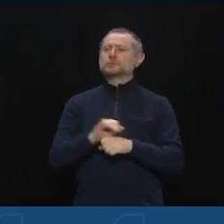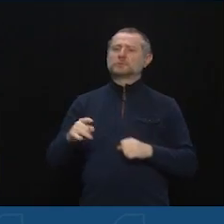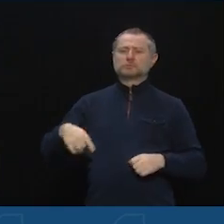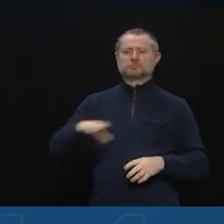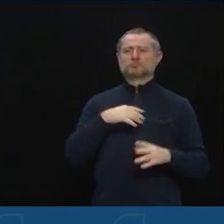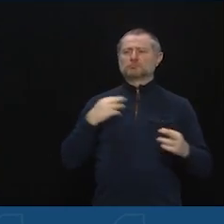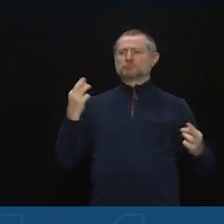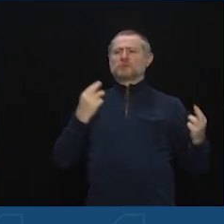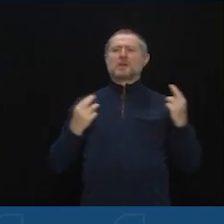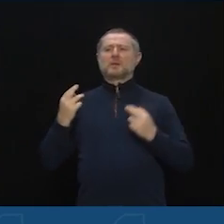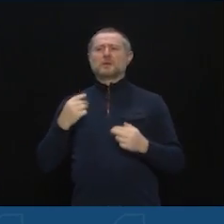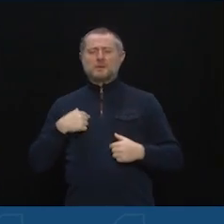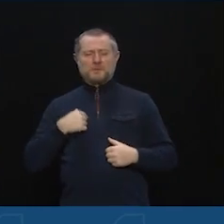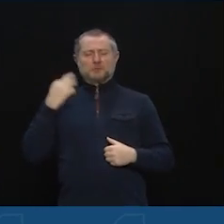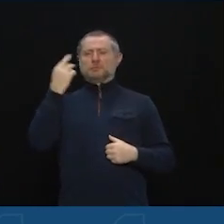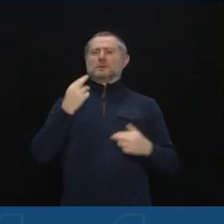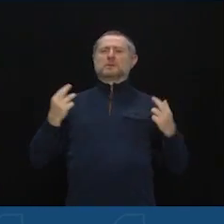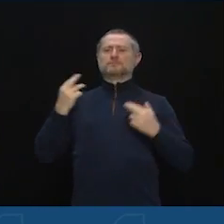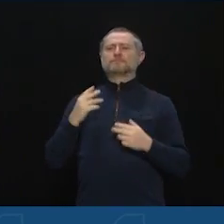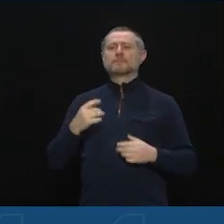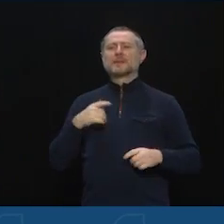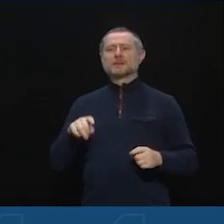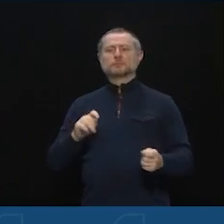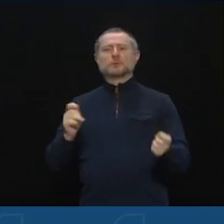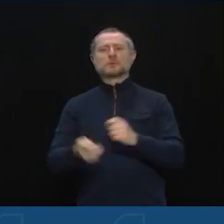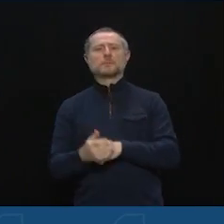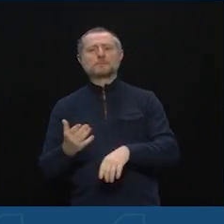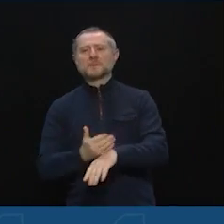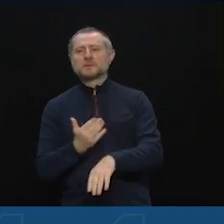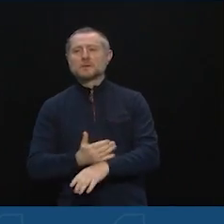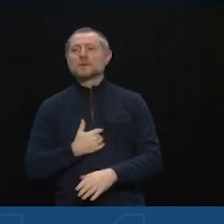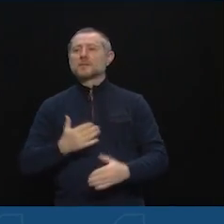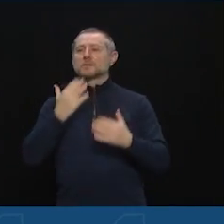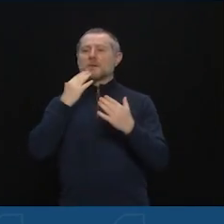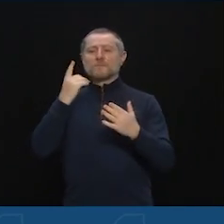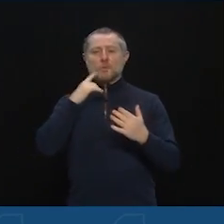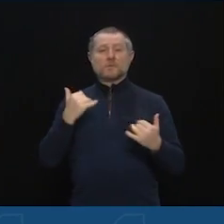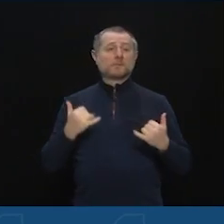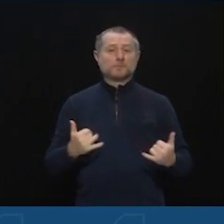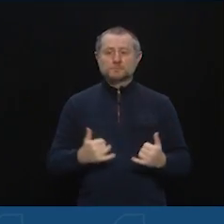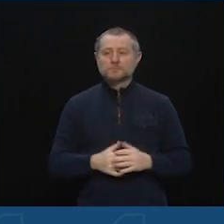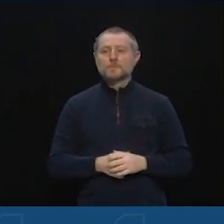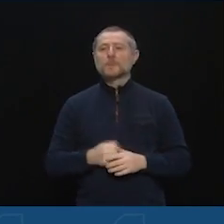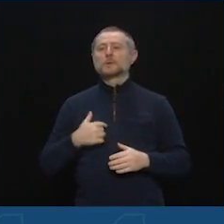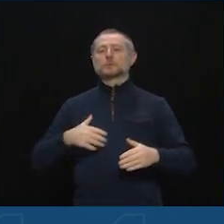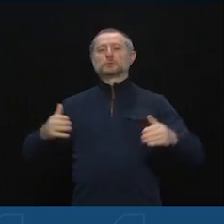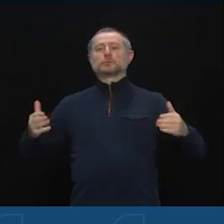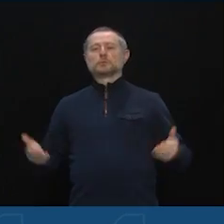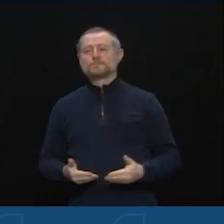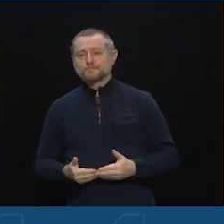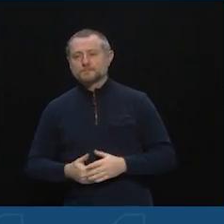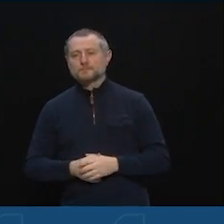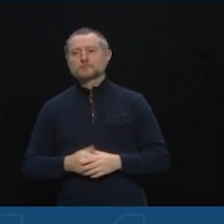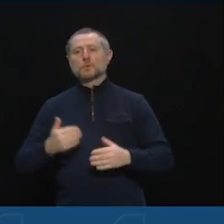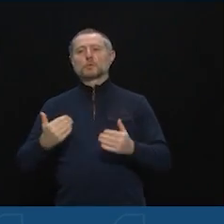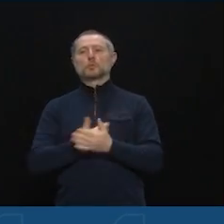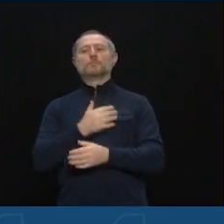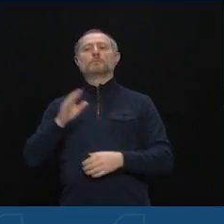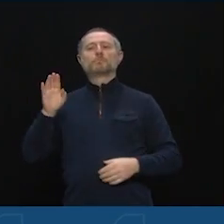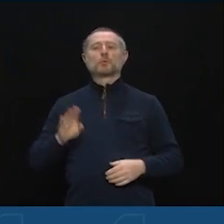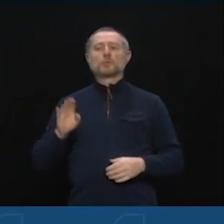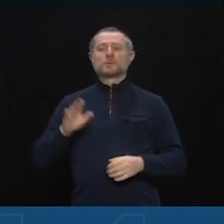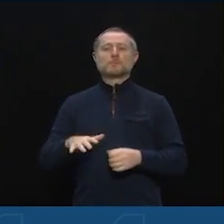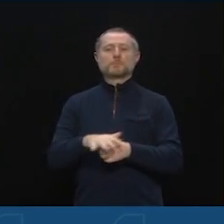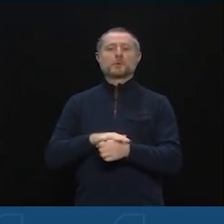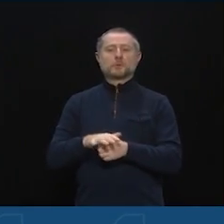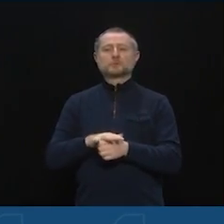I recognize that they need to be made. So thank you. And at this point, I'm going to introduce our new Brooklyn Borough President, Antonio